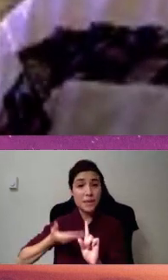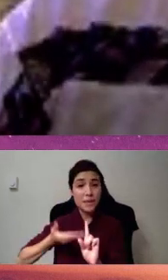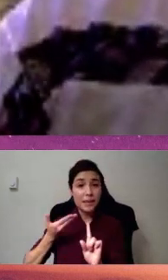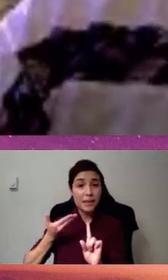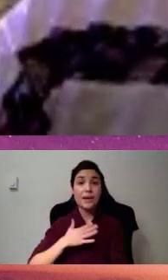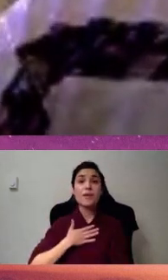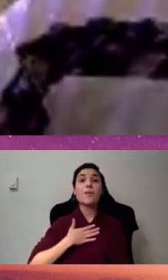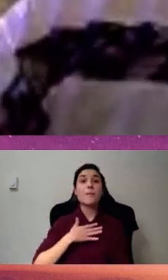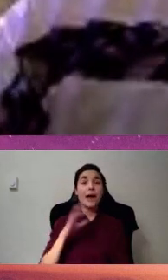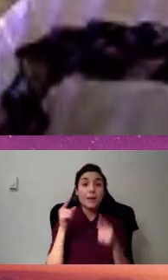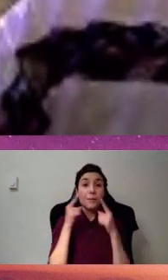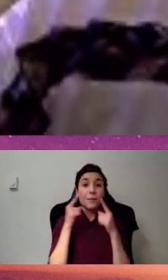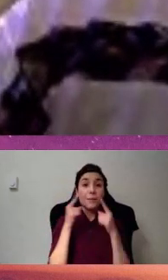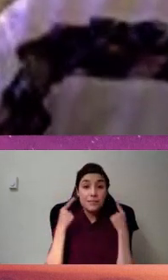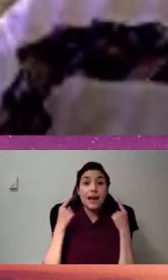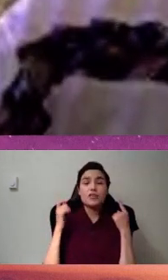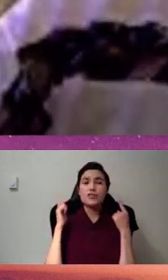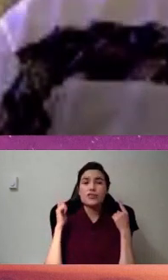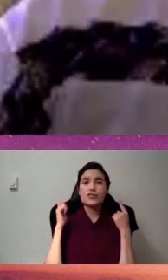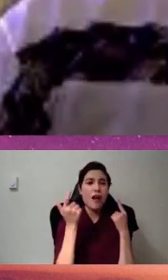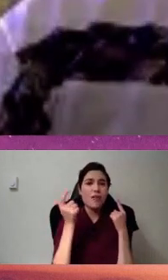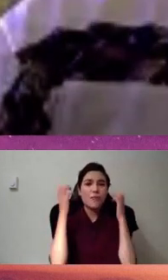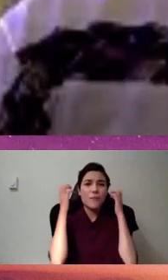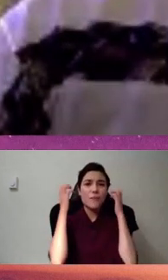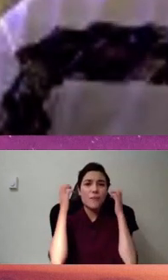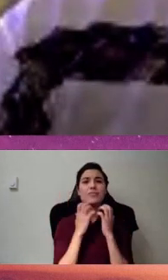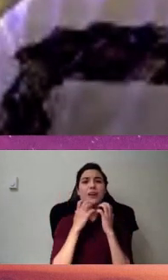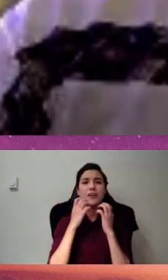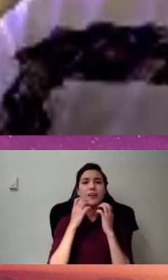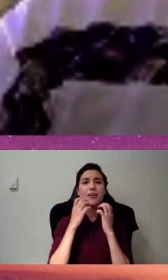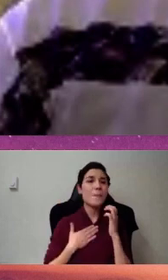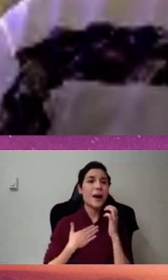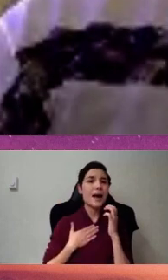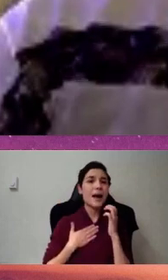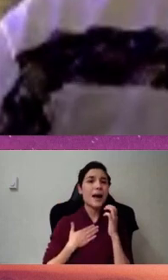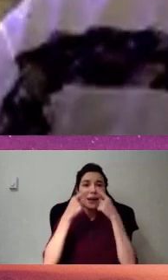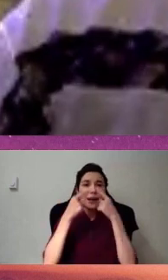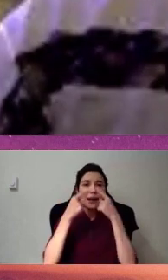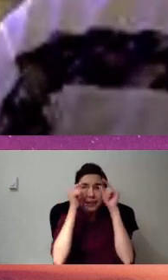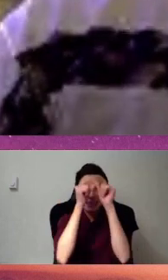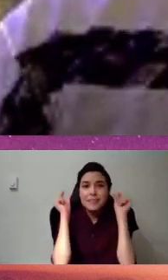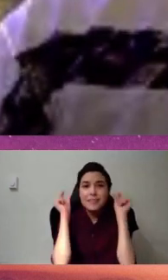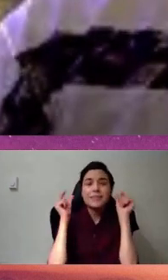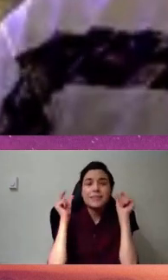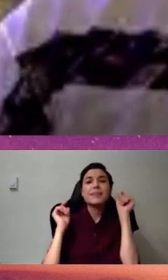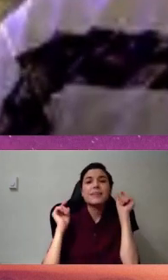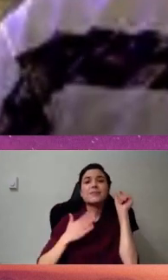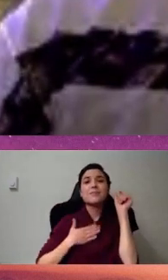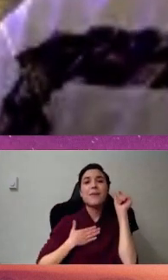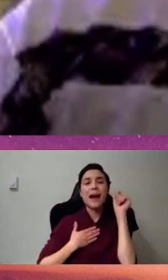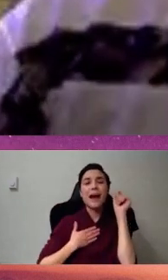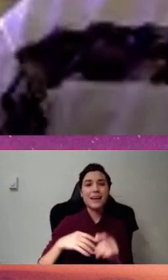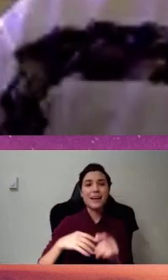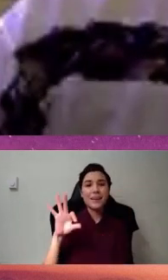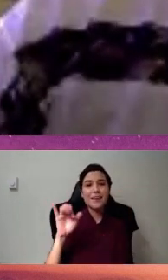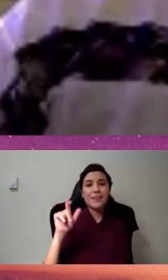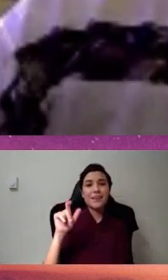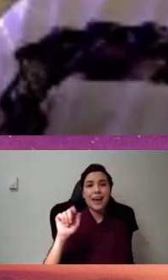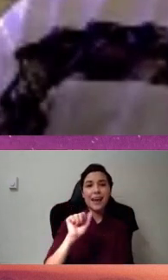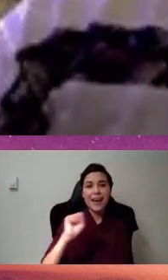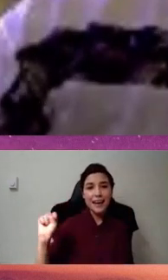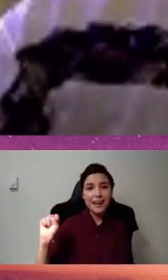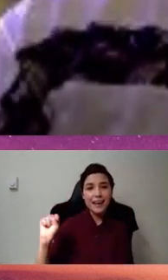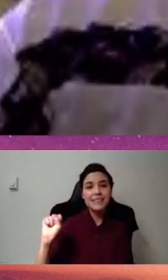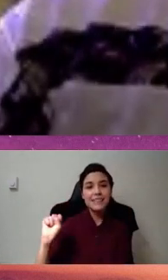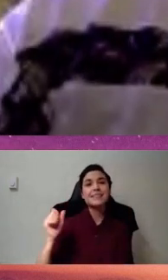hair, my untrimmed brows, you know, like my fat ass, like my belly, my